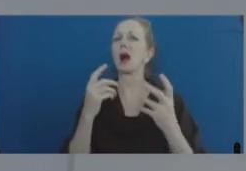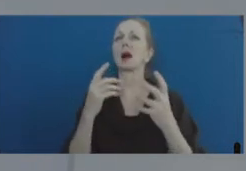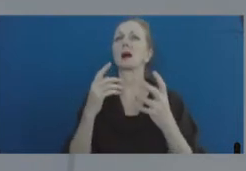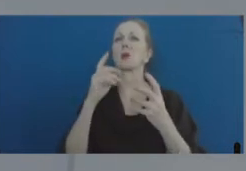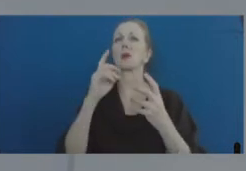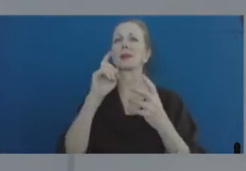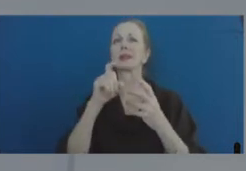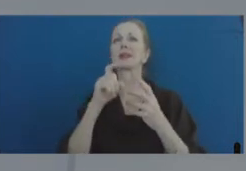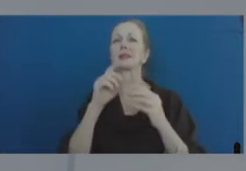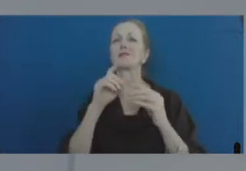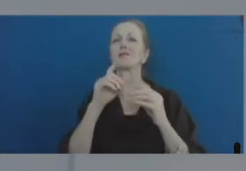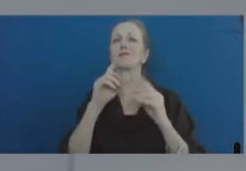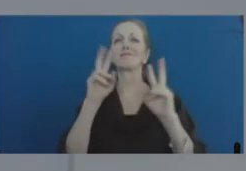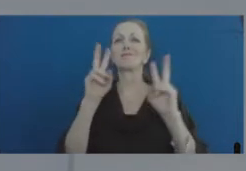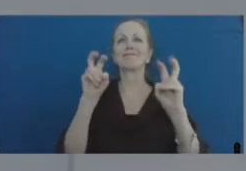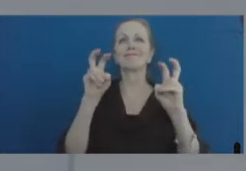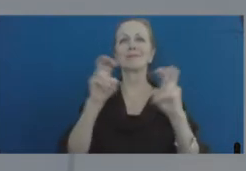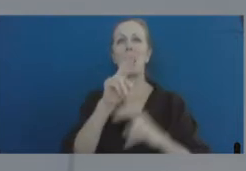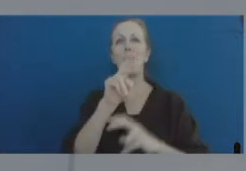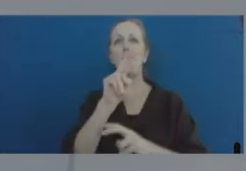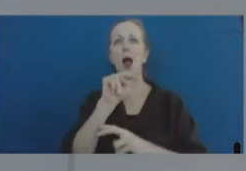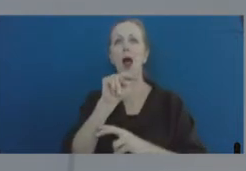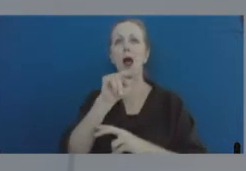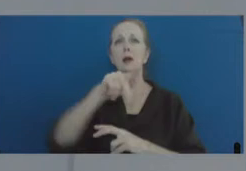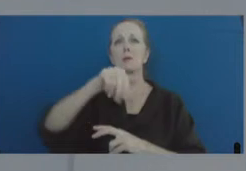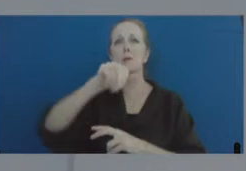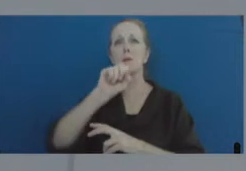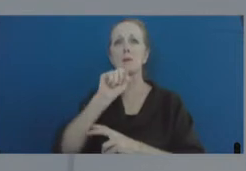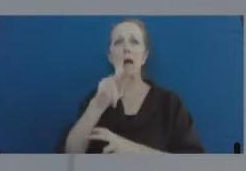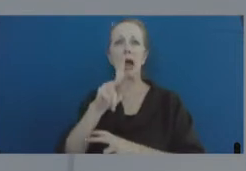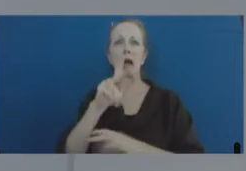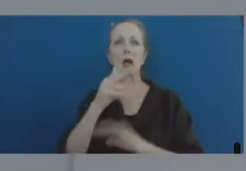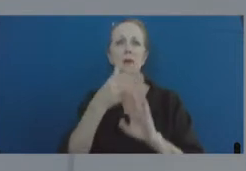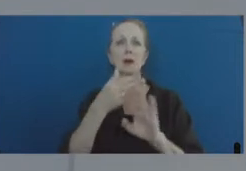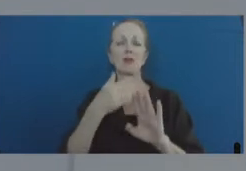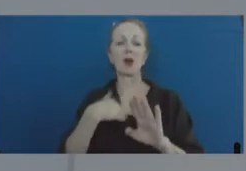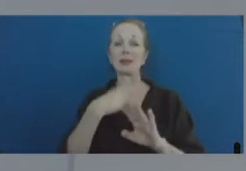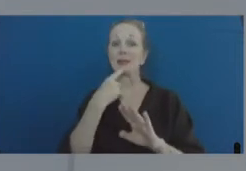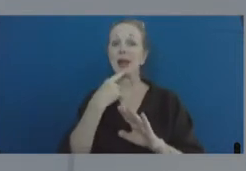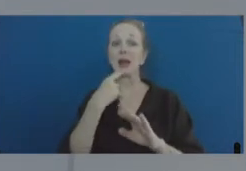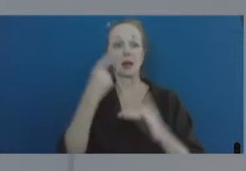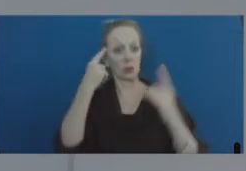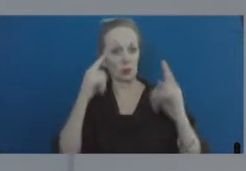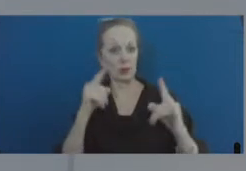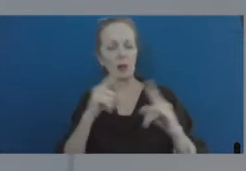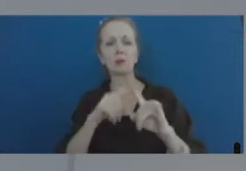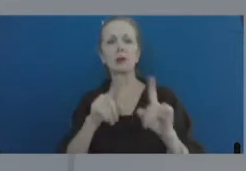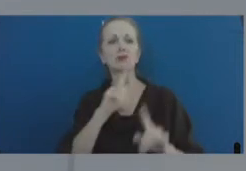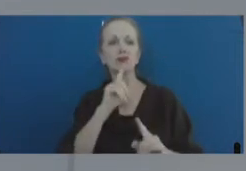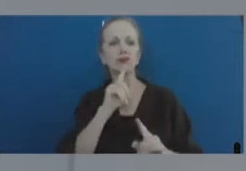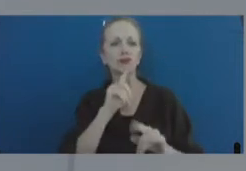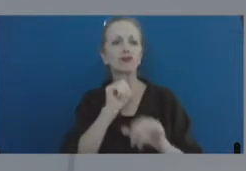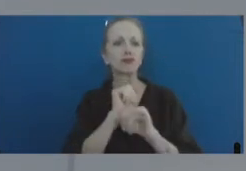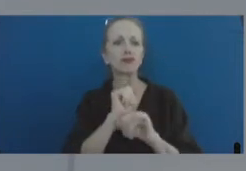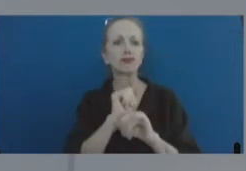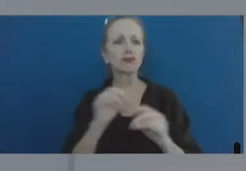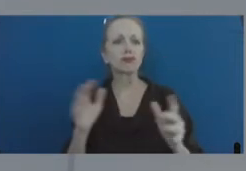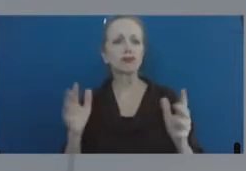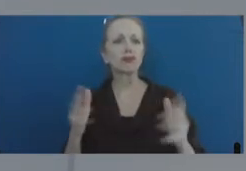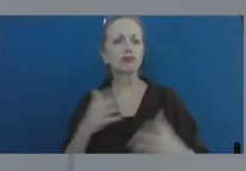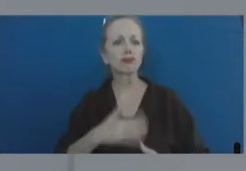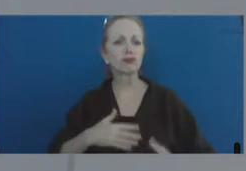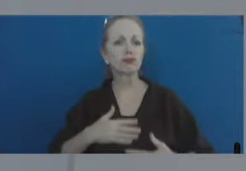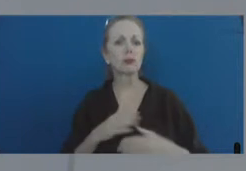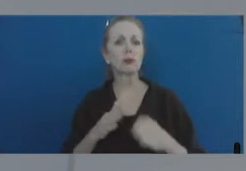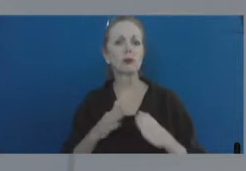unpack here. Before I can say, hey, I'm on board with this. But certainly I appreciate how this would help us create more open space,